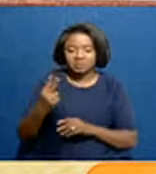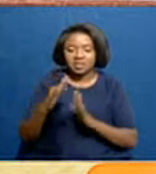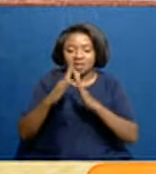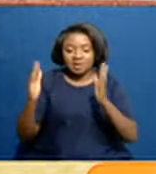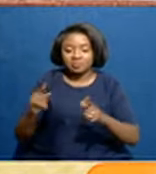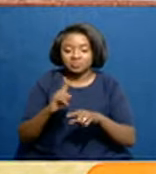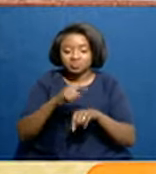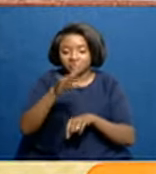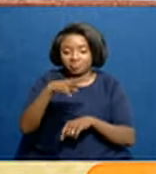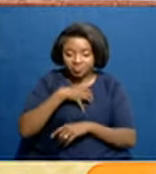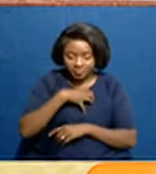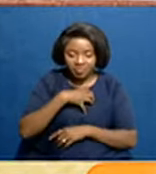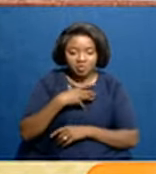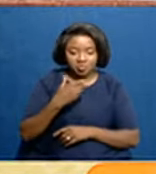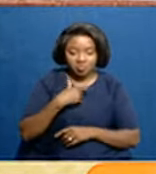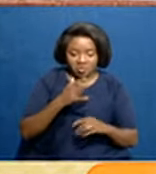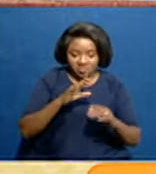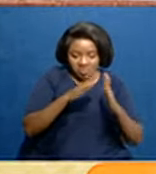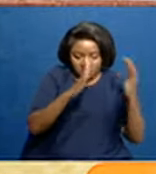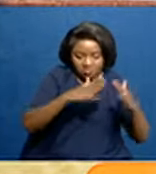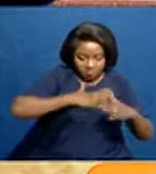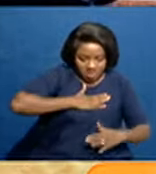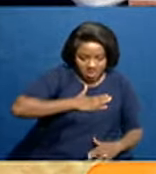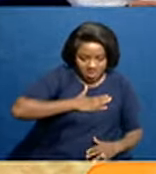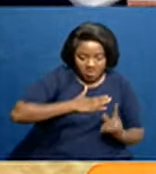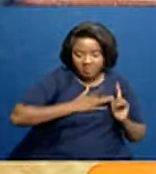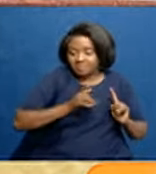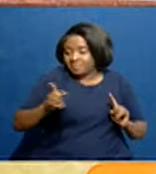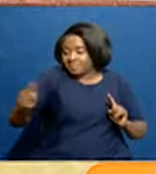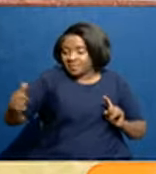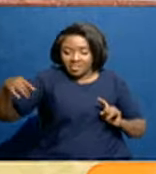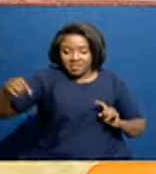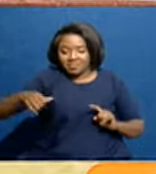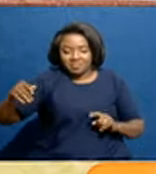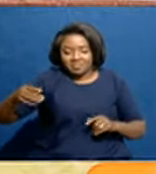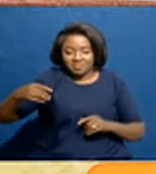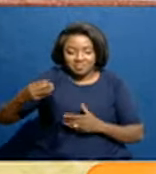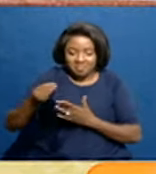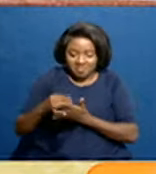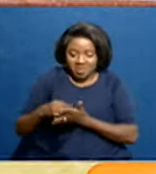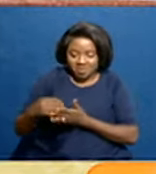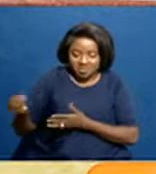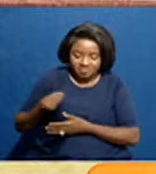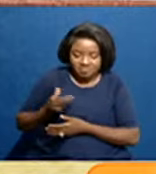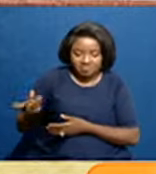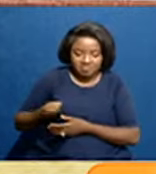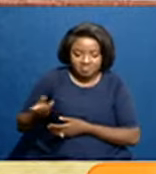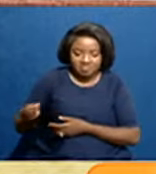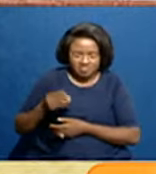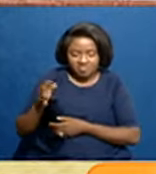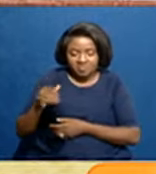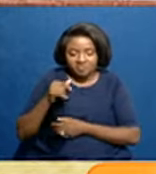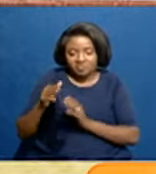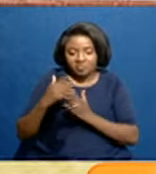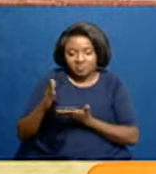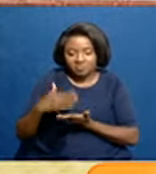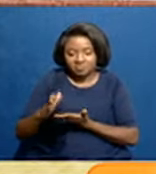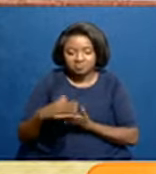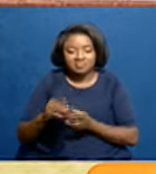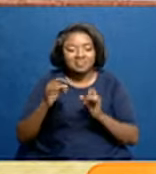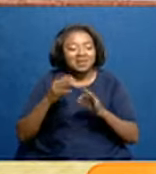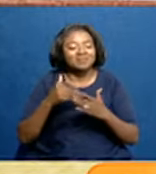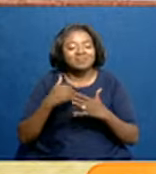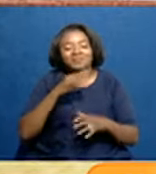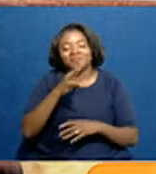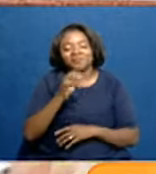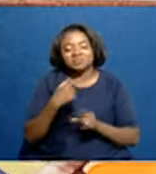your own home. So you know there's no rent you're paying, and you probably have another unit that is netting you rent or income. And if I'm dead by then?